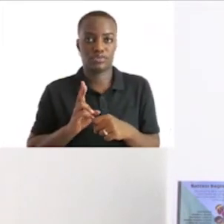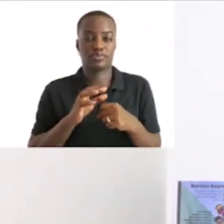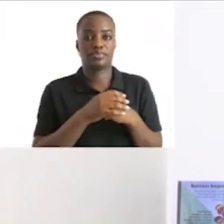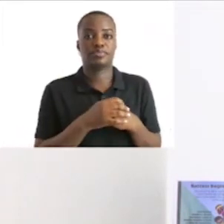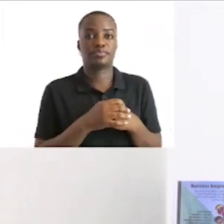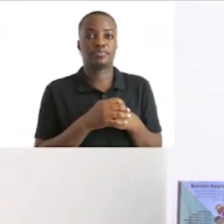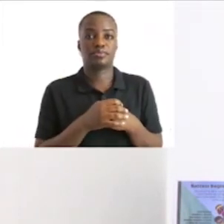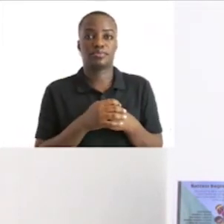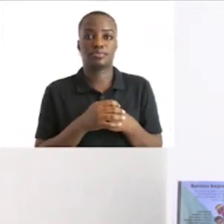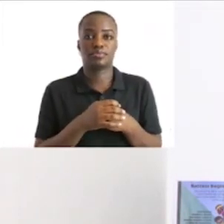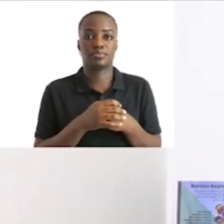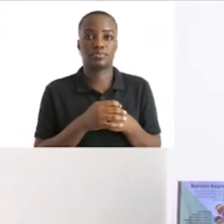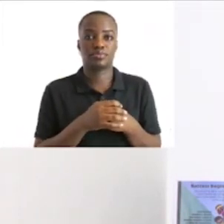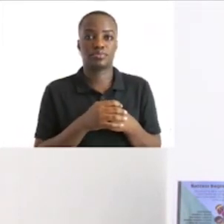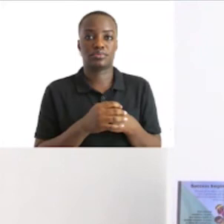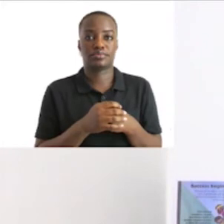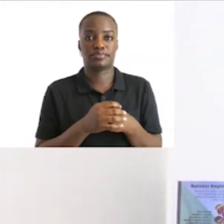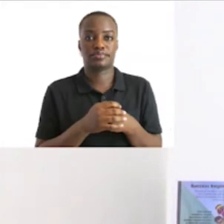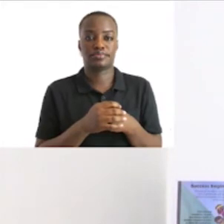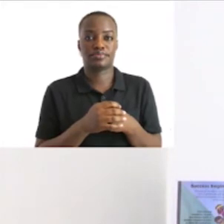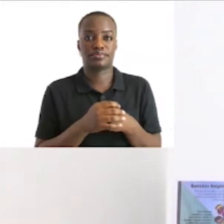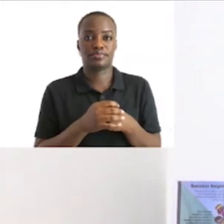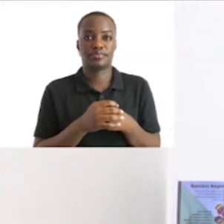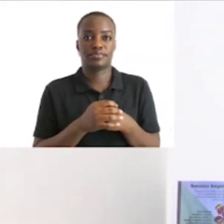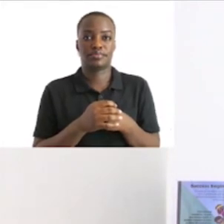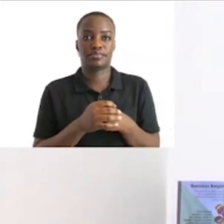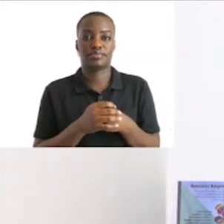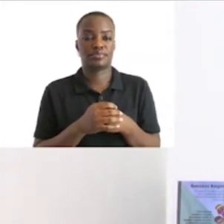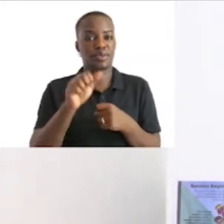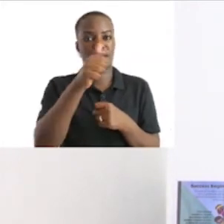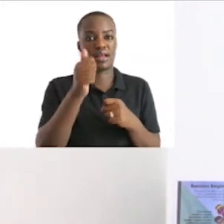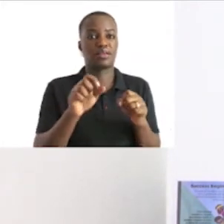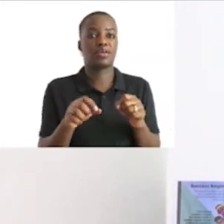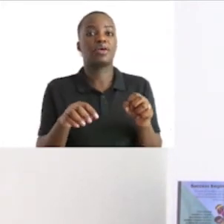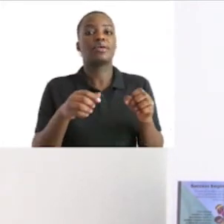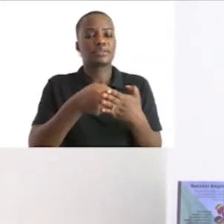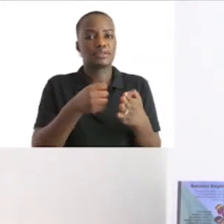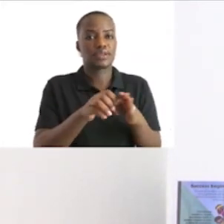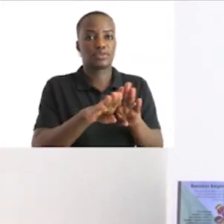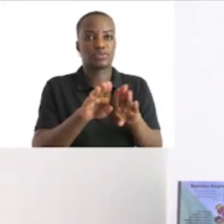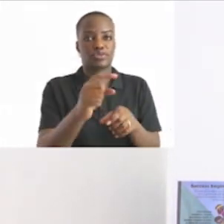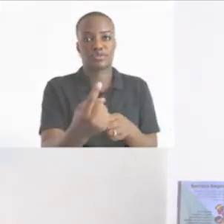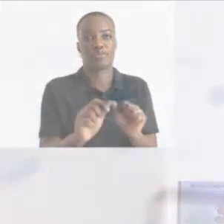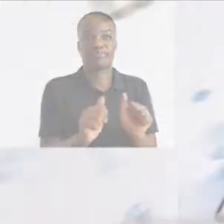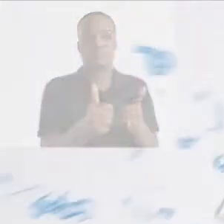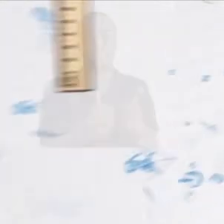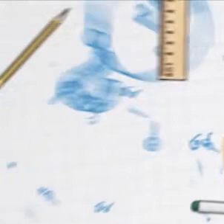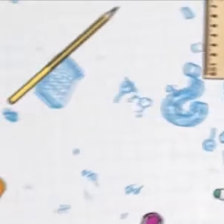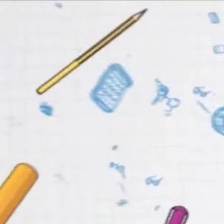342. 3, 4, 2. The rest you can try by yourselves. Good luck.